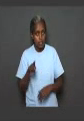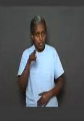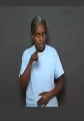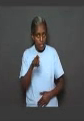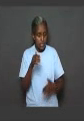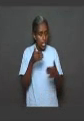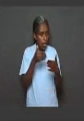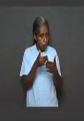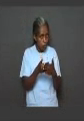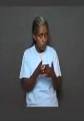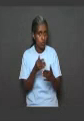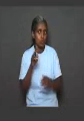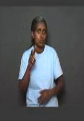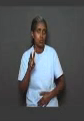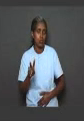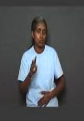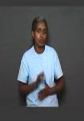x approaches 2.